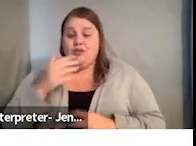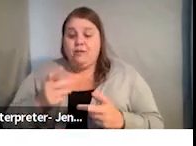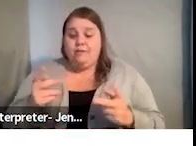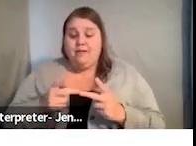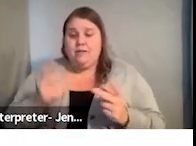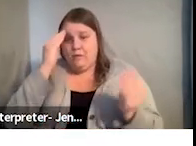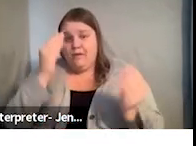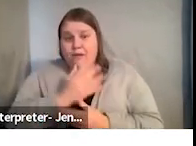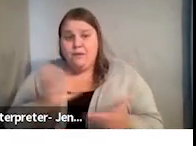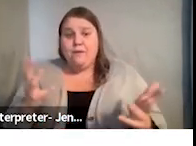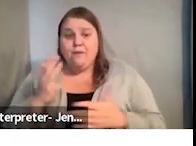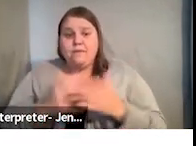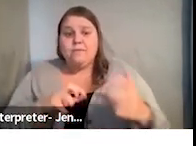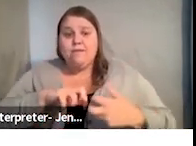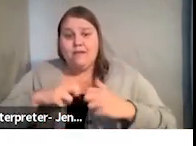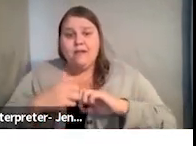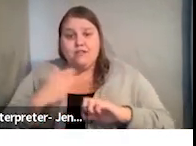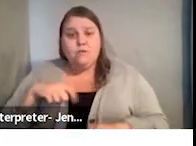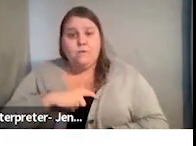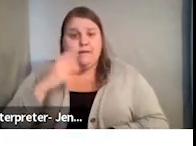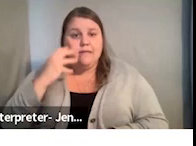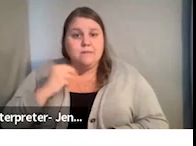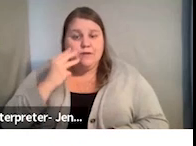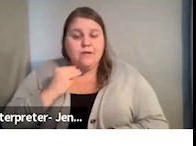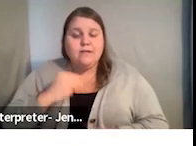you all know some of the issues that we had.